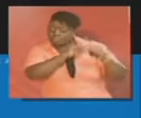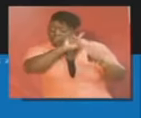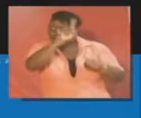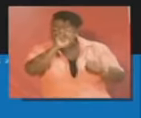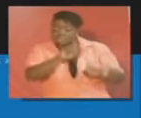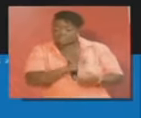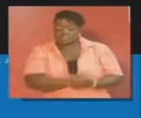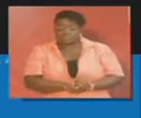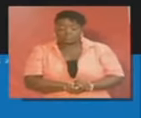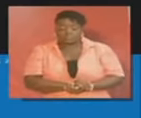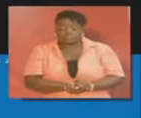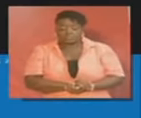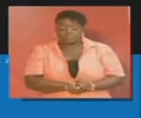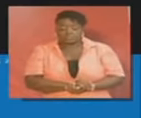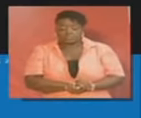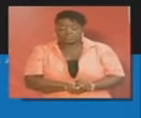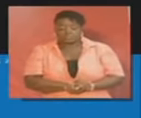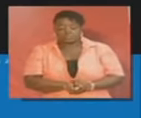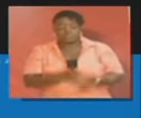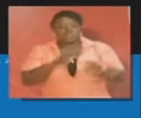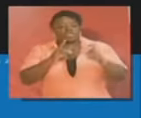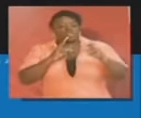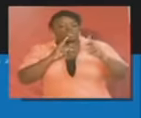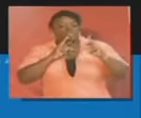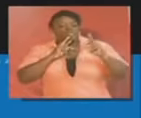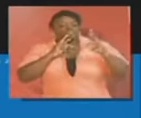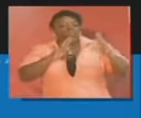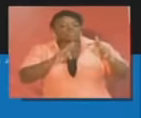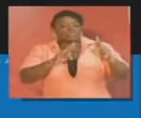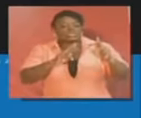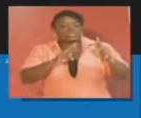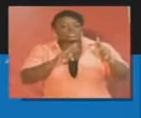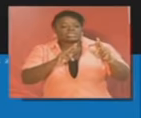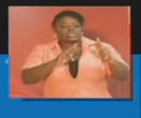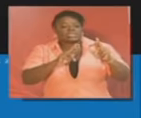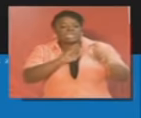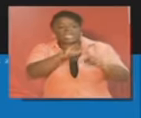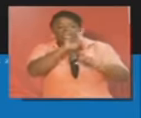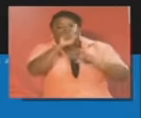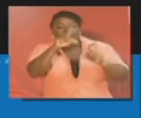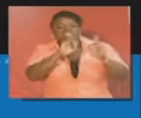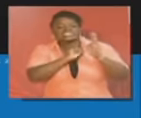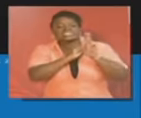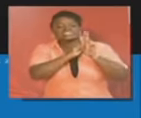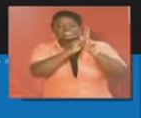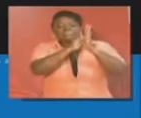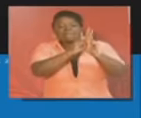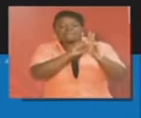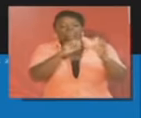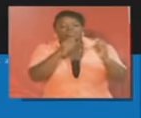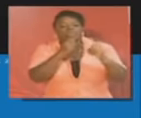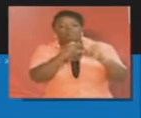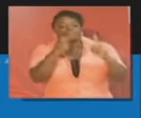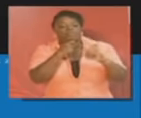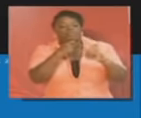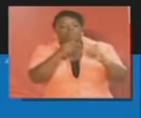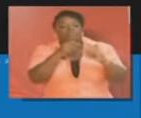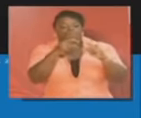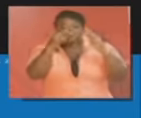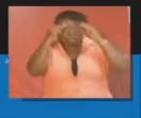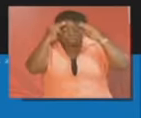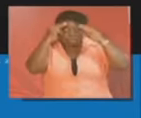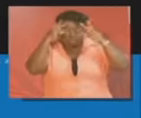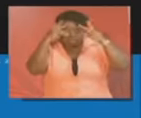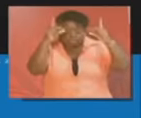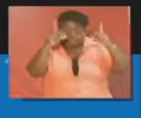the reporting of samples by the ministry. I want to go to the